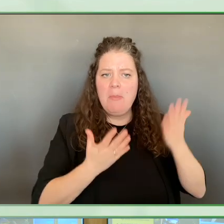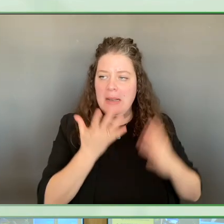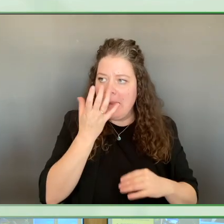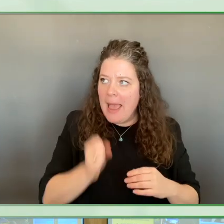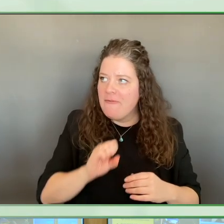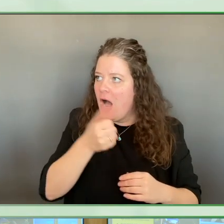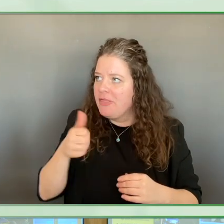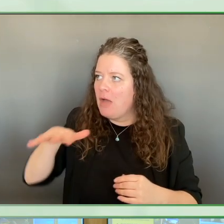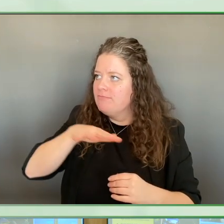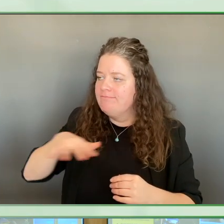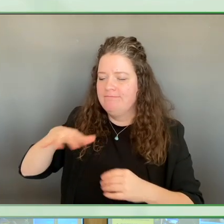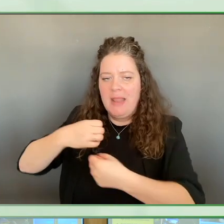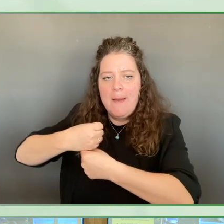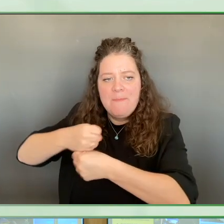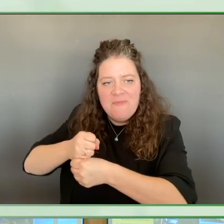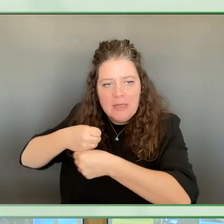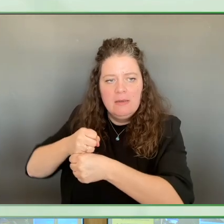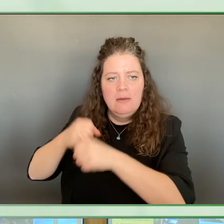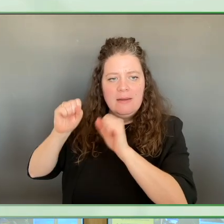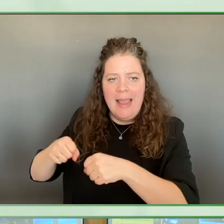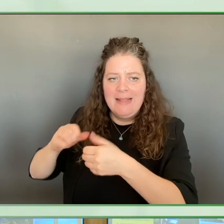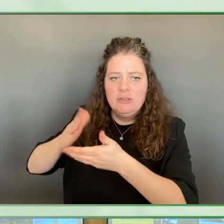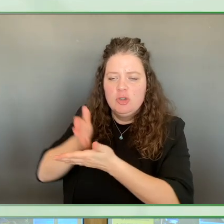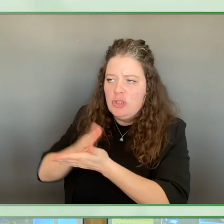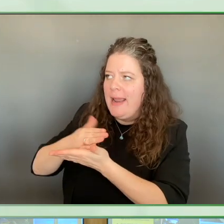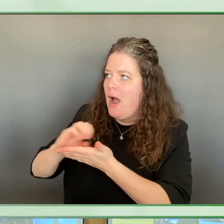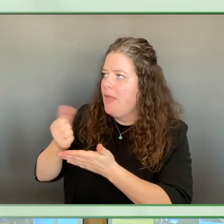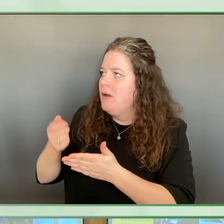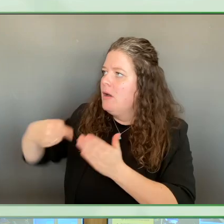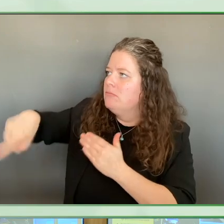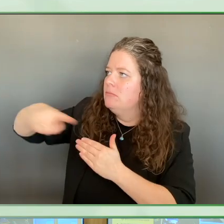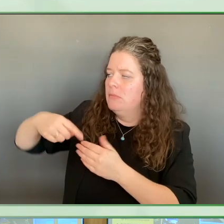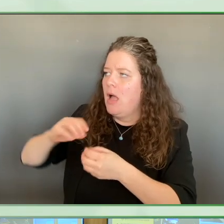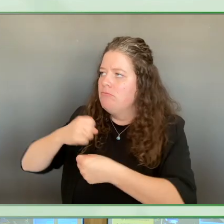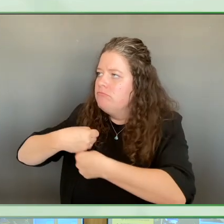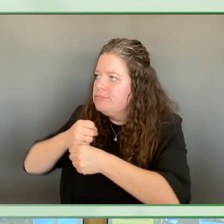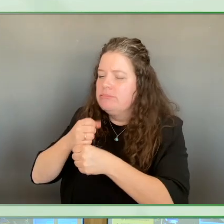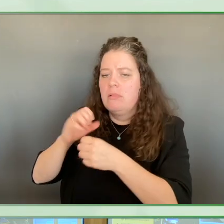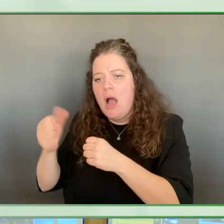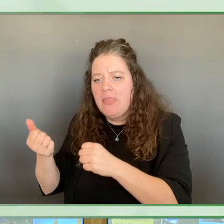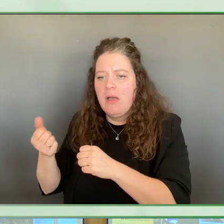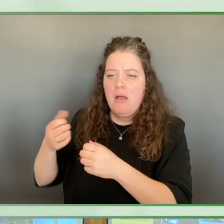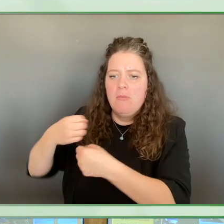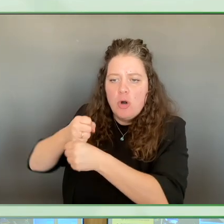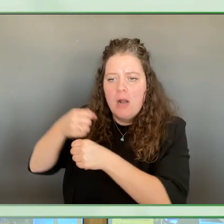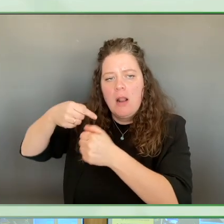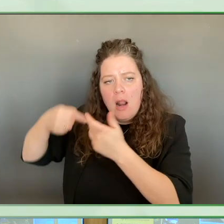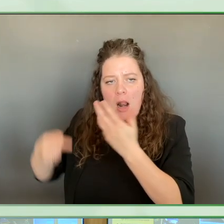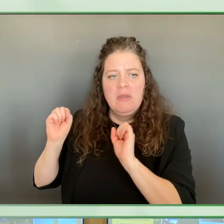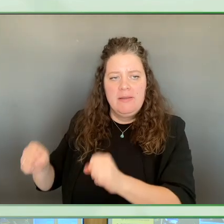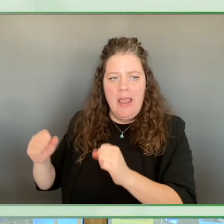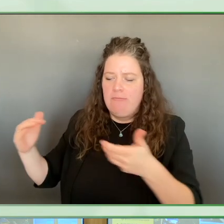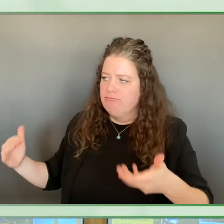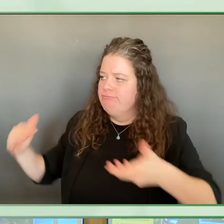dedicated to AT, where people can go design, manufacture their products at really